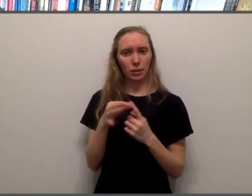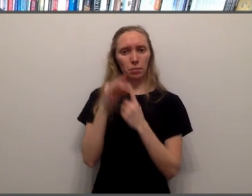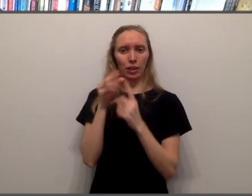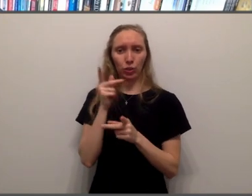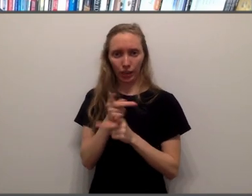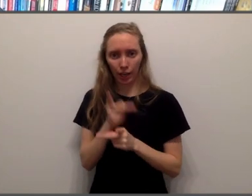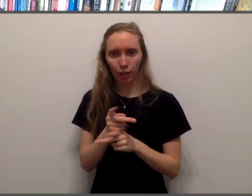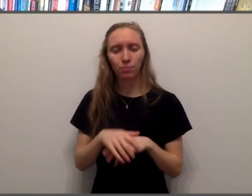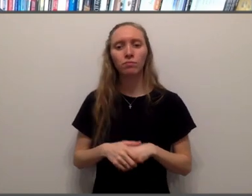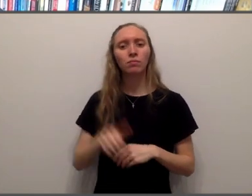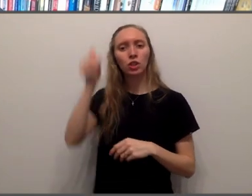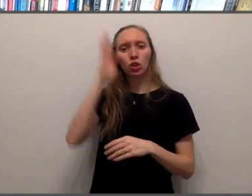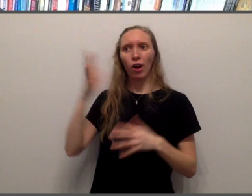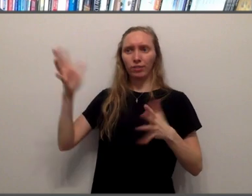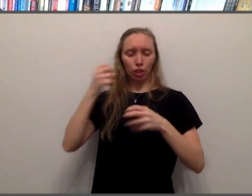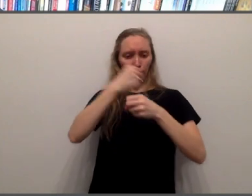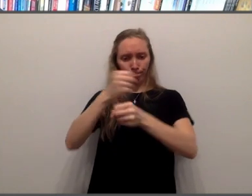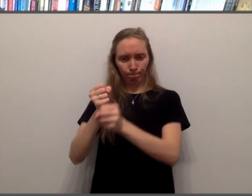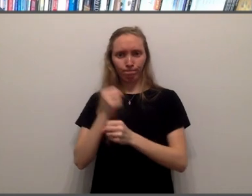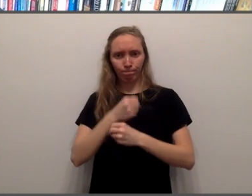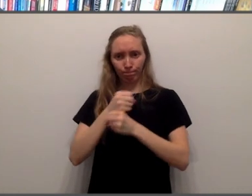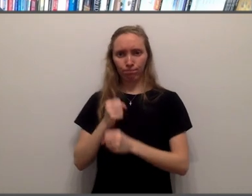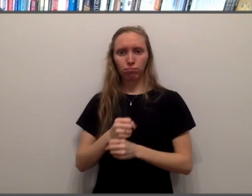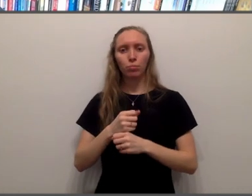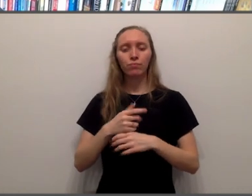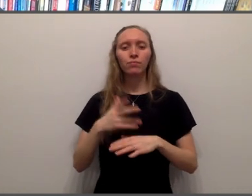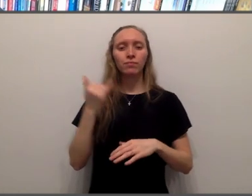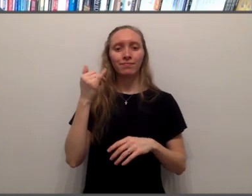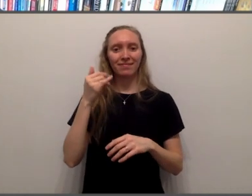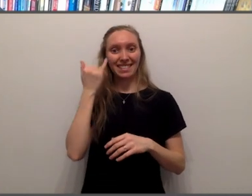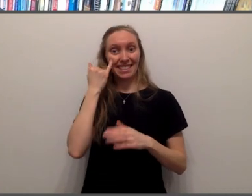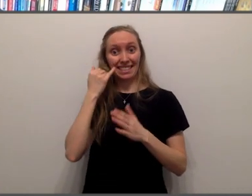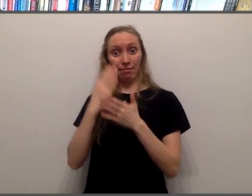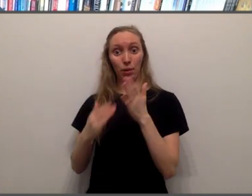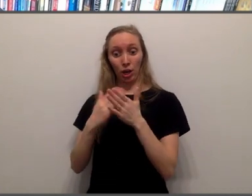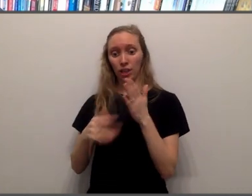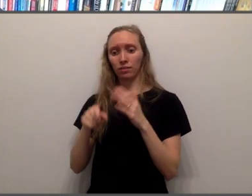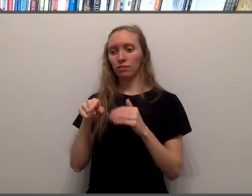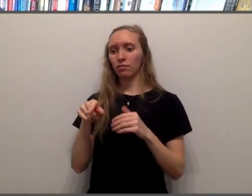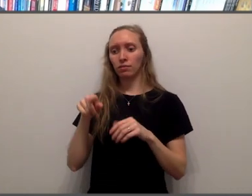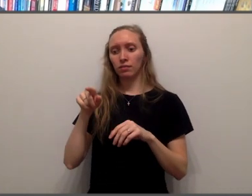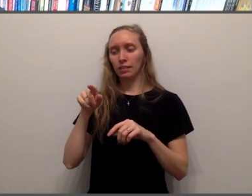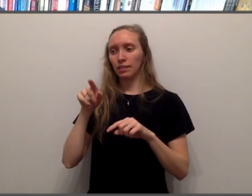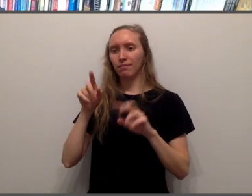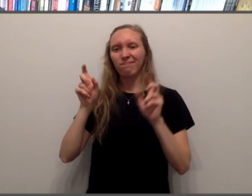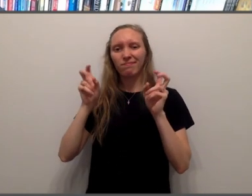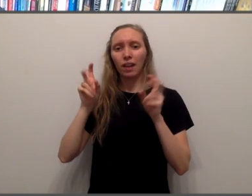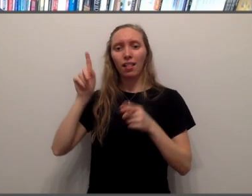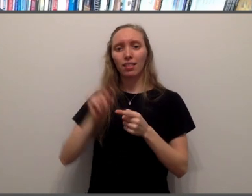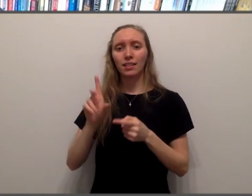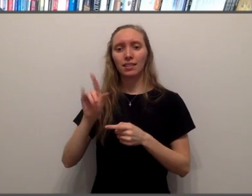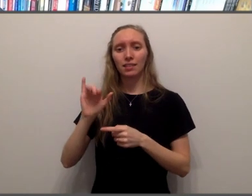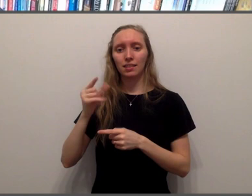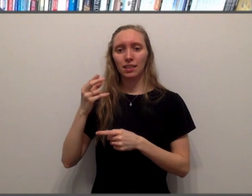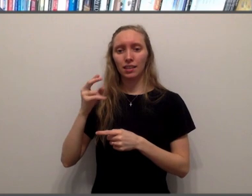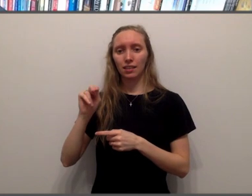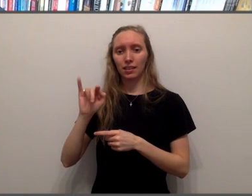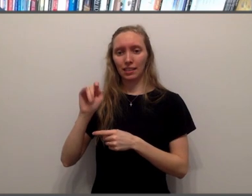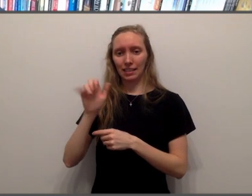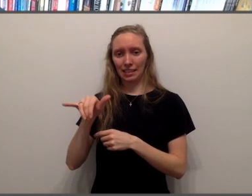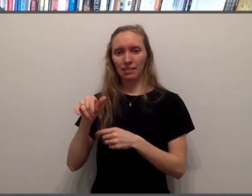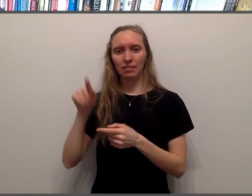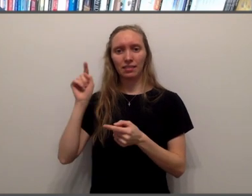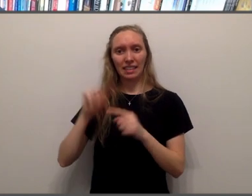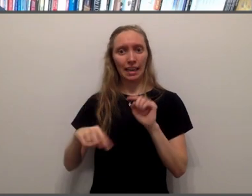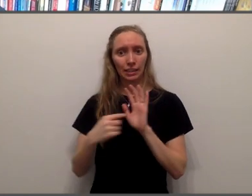body together such that extra honor and care are given to those parts that have less dignity. This makes for the harmony among the